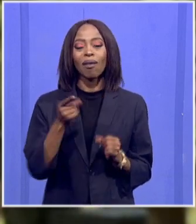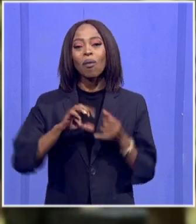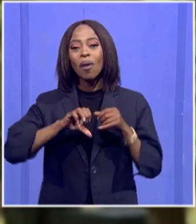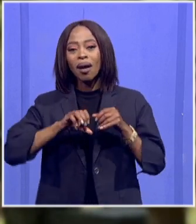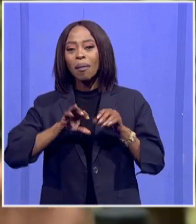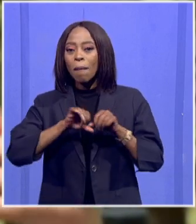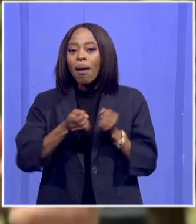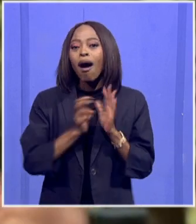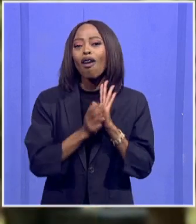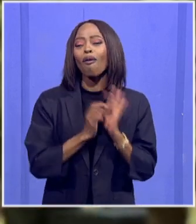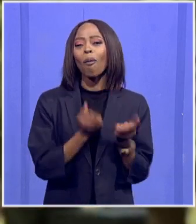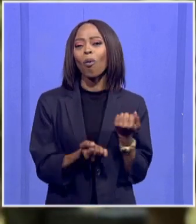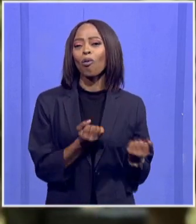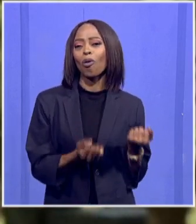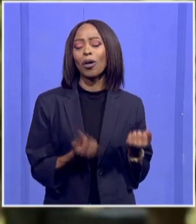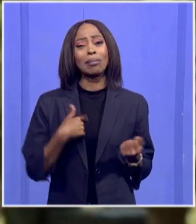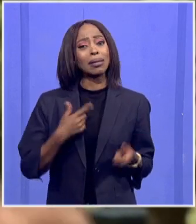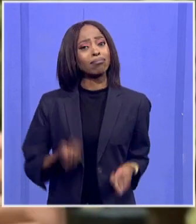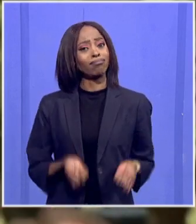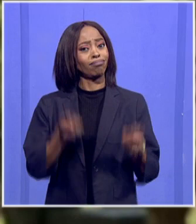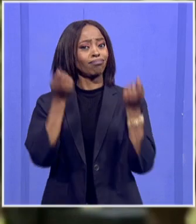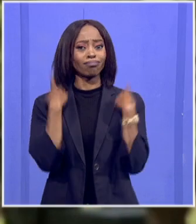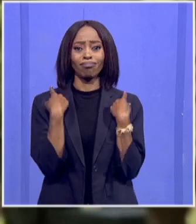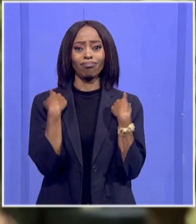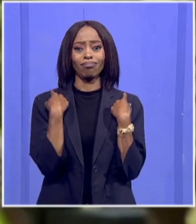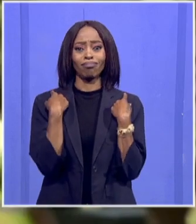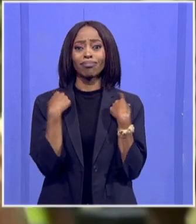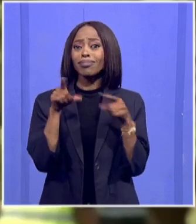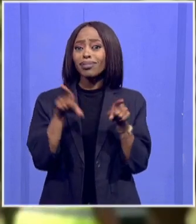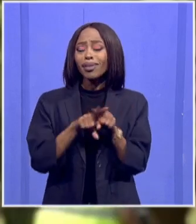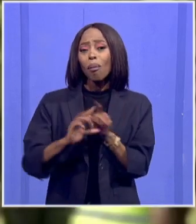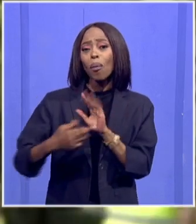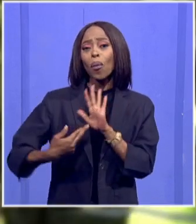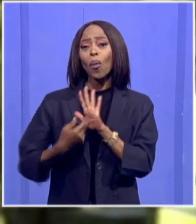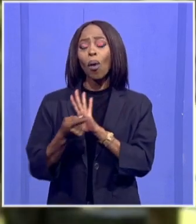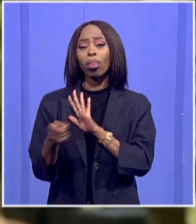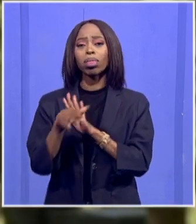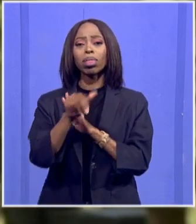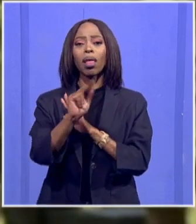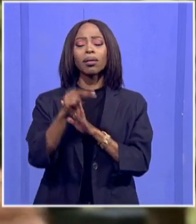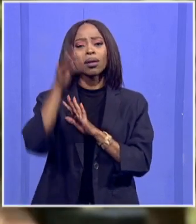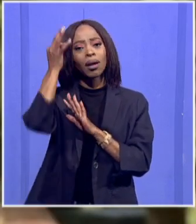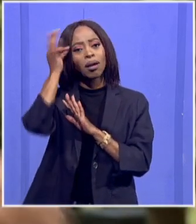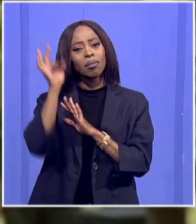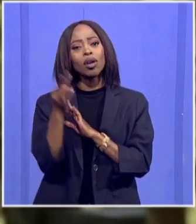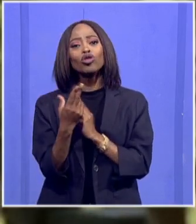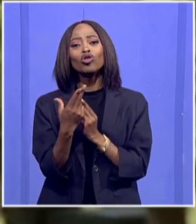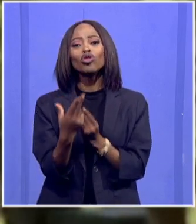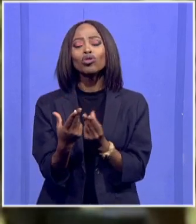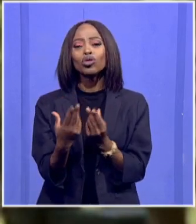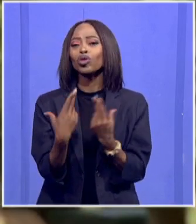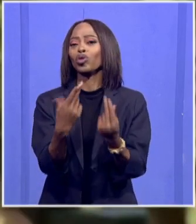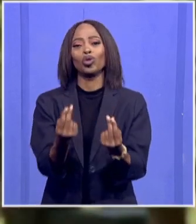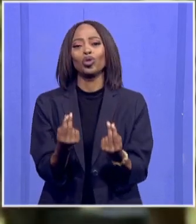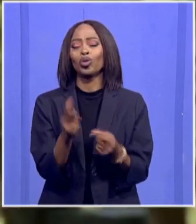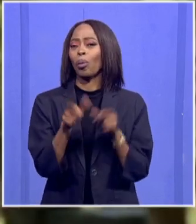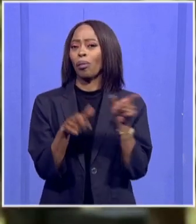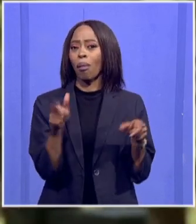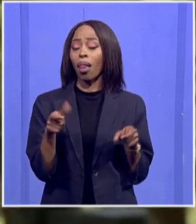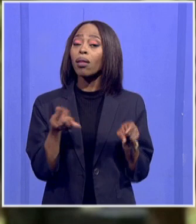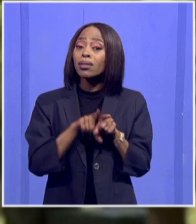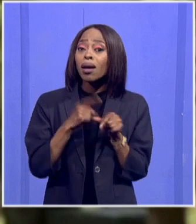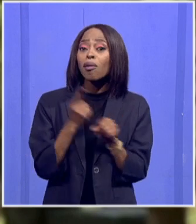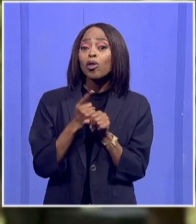don't understand and really believe the role that the ANC government can unleash against poor people,